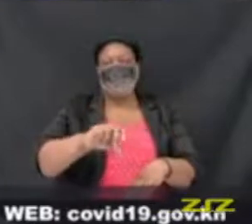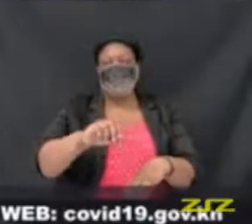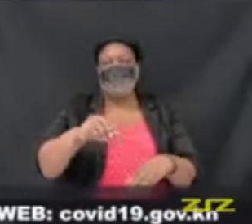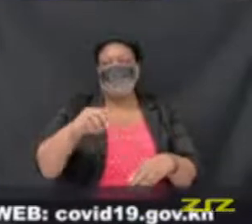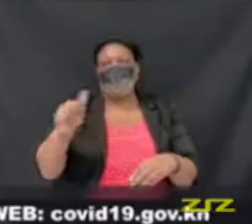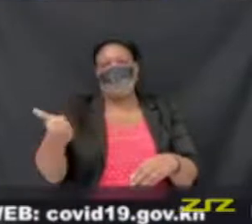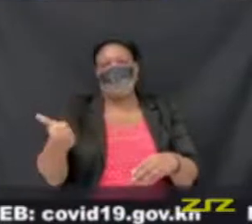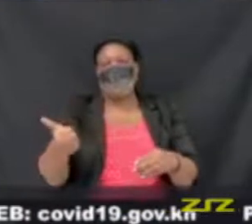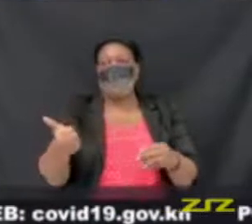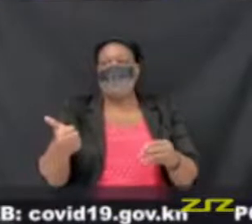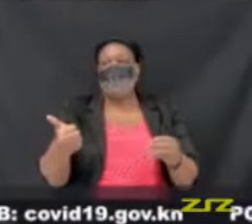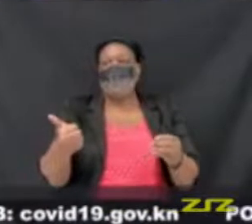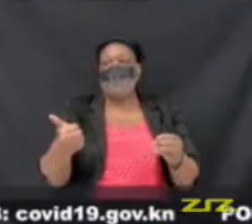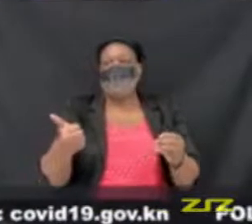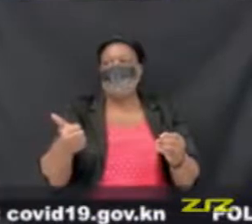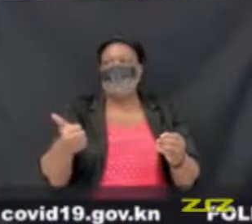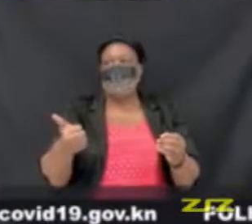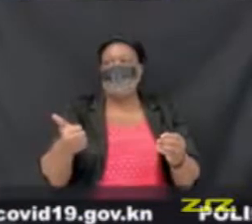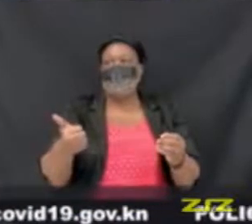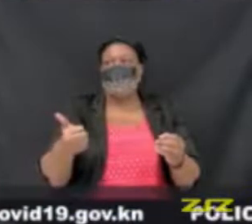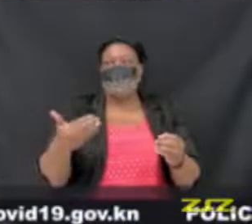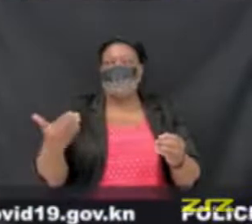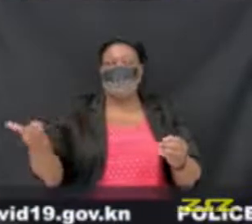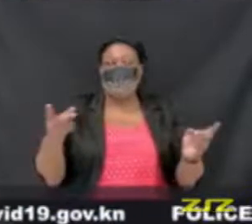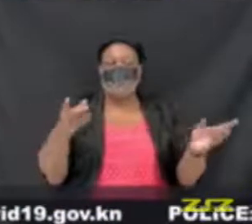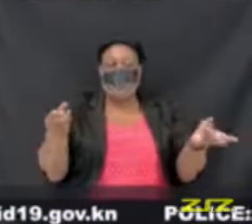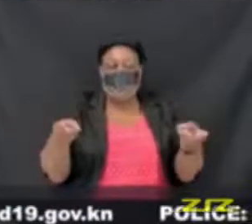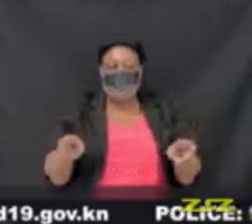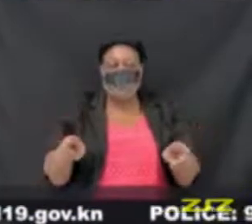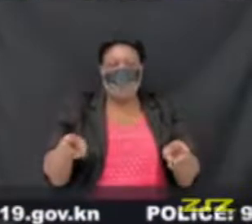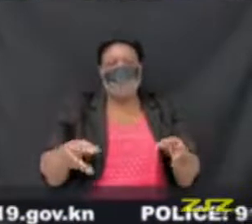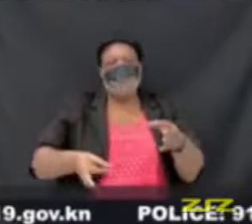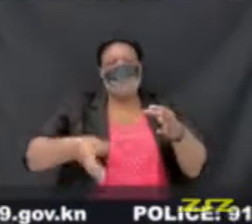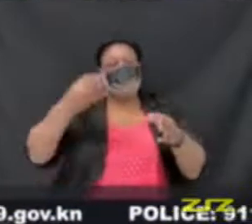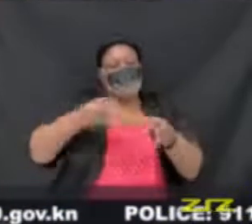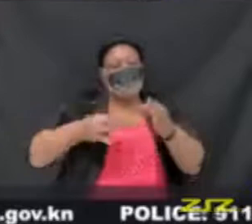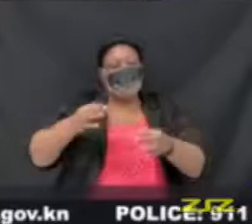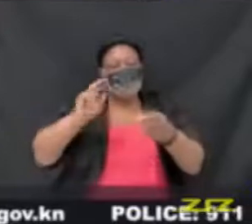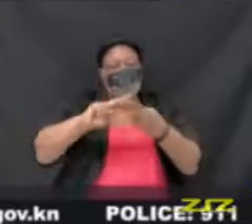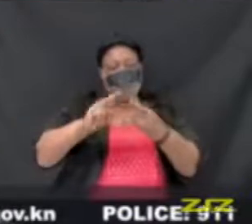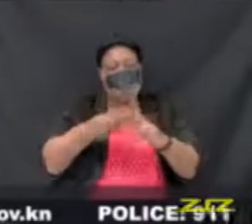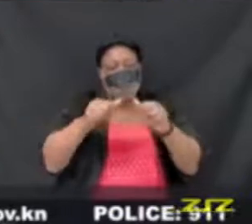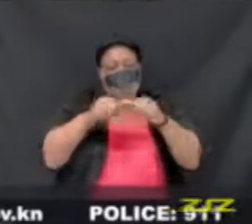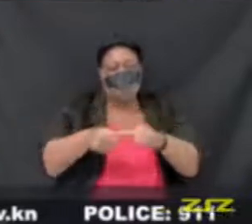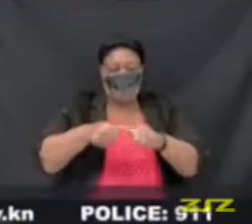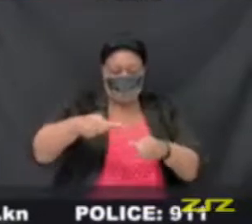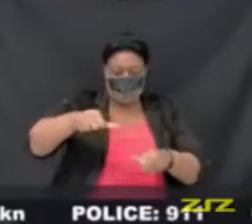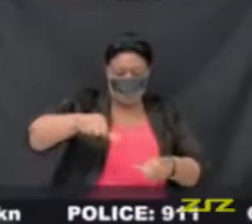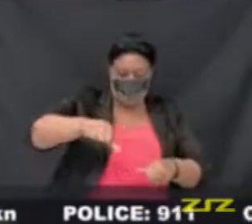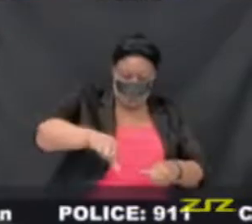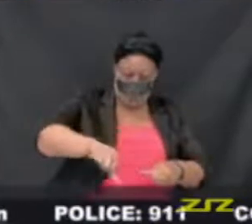COVID-19 case number remain low, particularly since more air and sea traffic are anticipated now compared